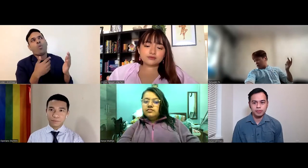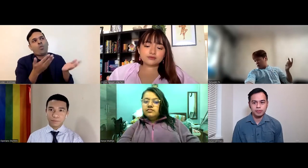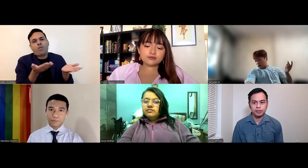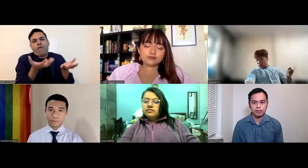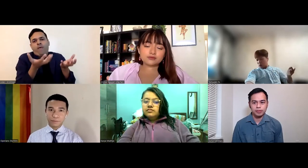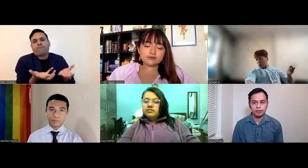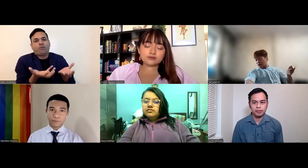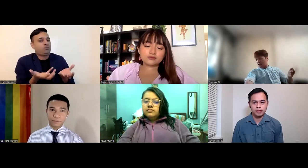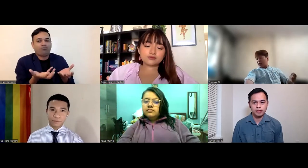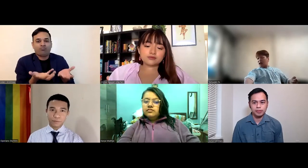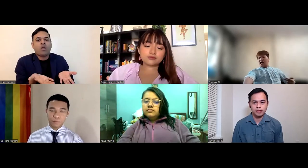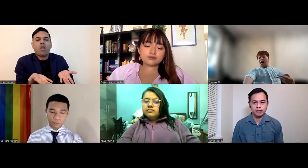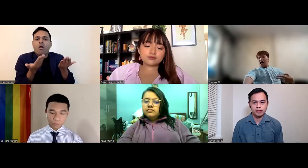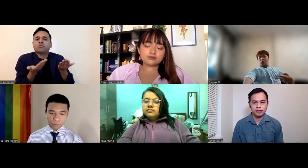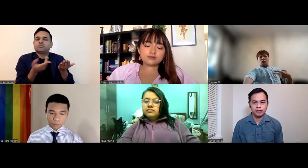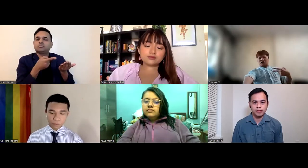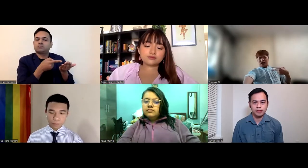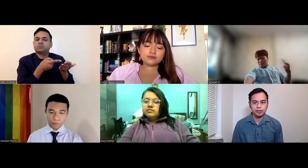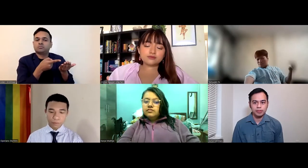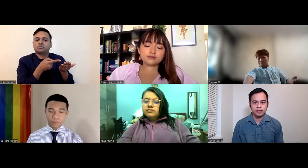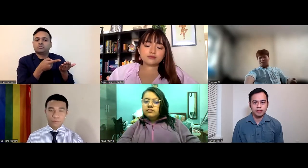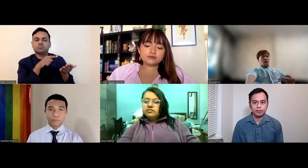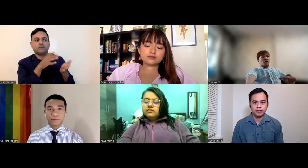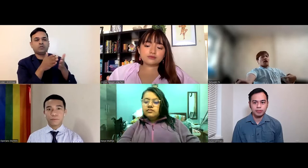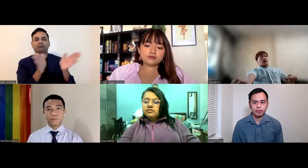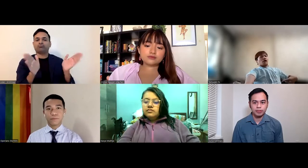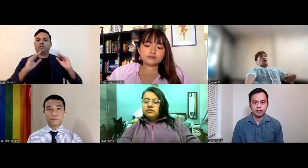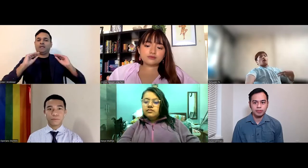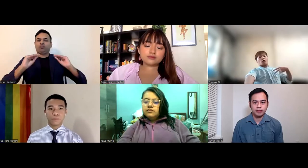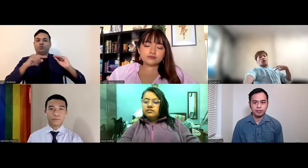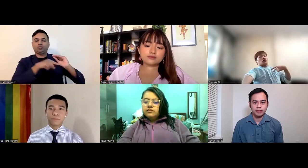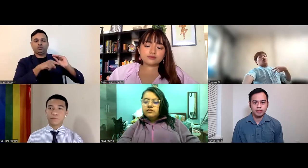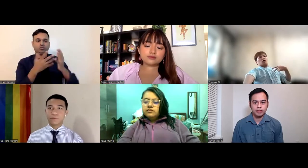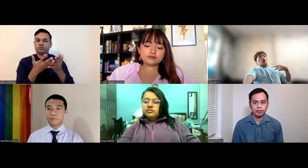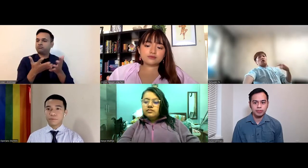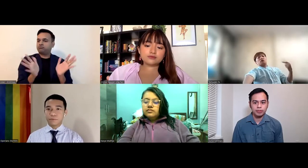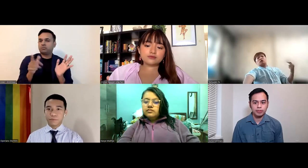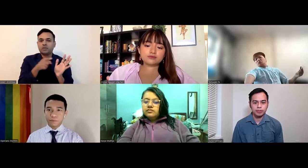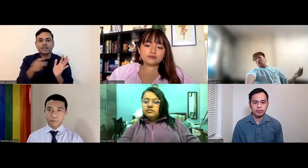when I was at the first grade,